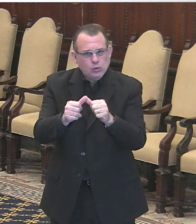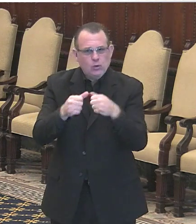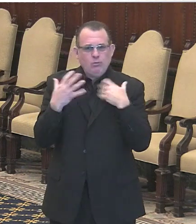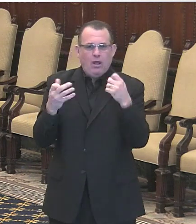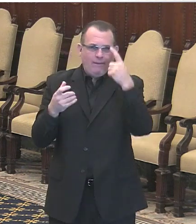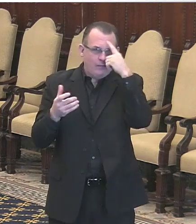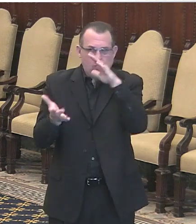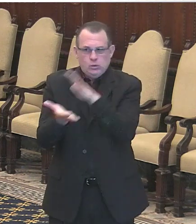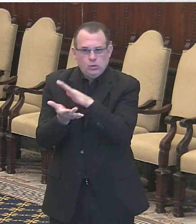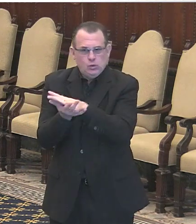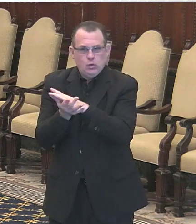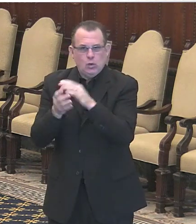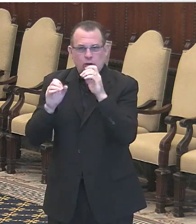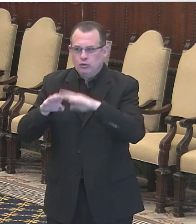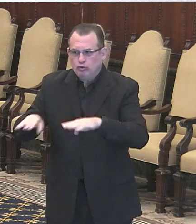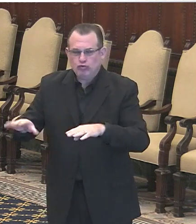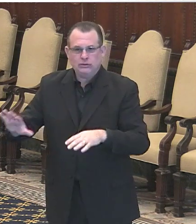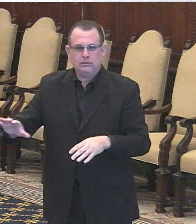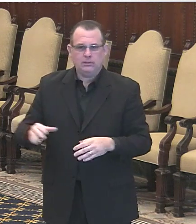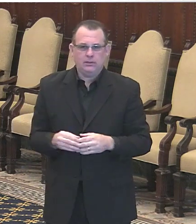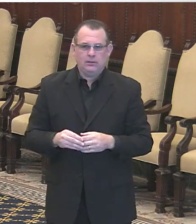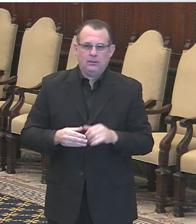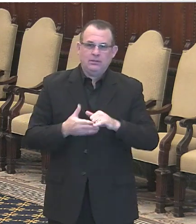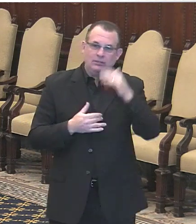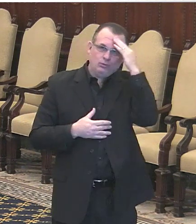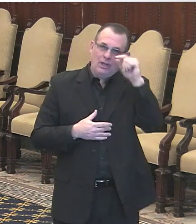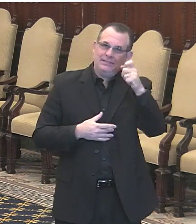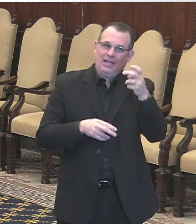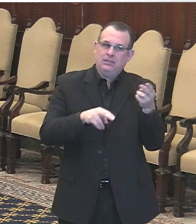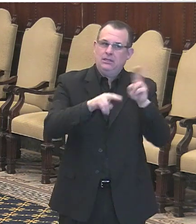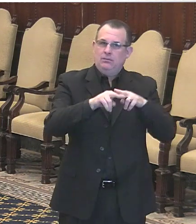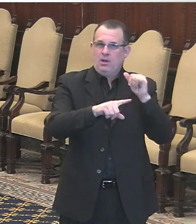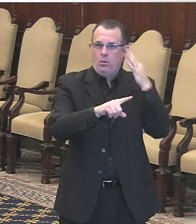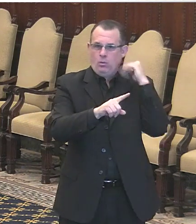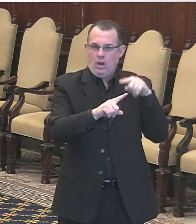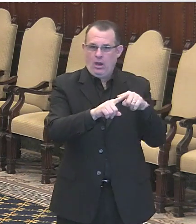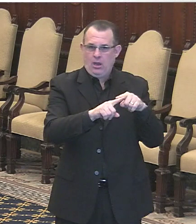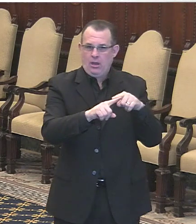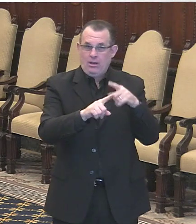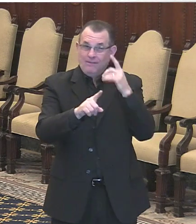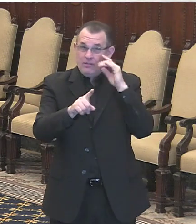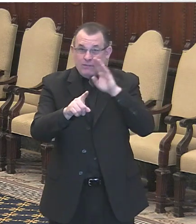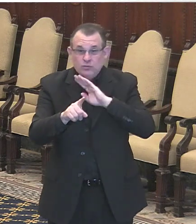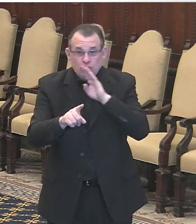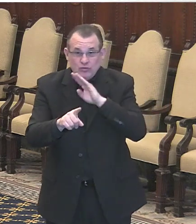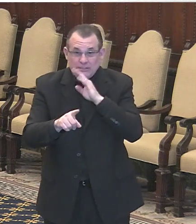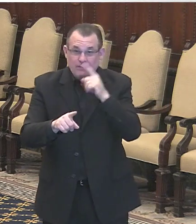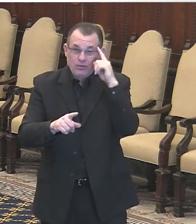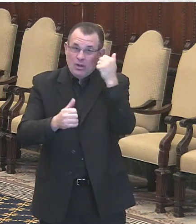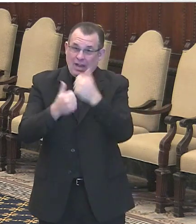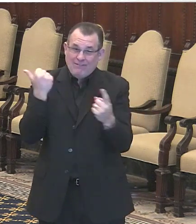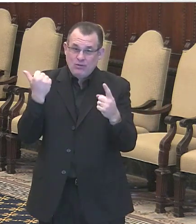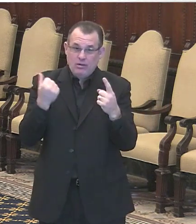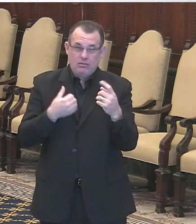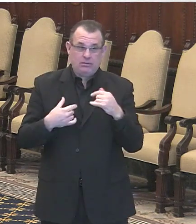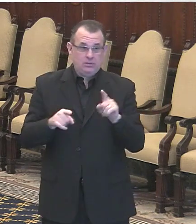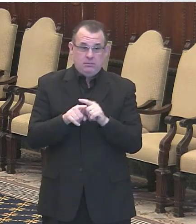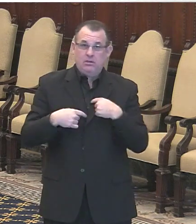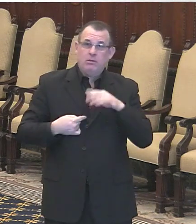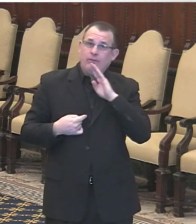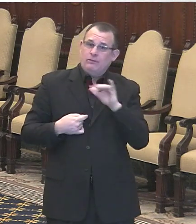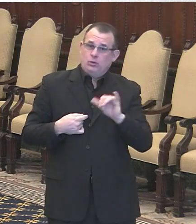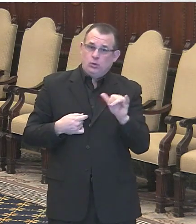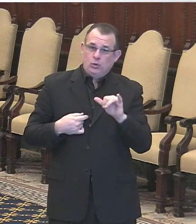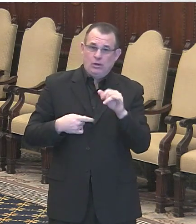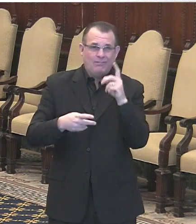that proposed real estate tax increase, however frustrating it may be for everyone, including myself, We need to maintain revenue for